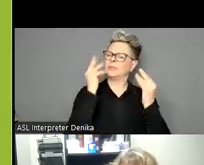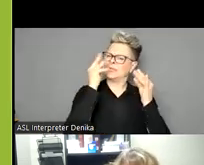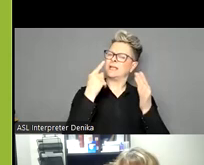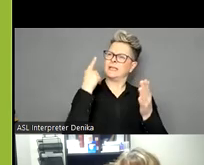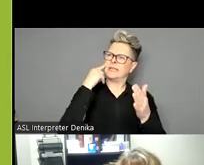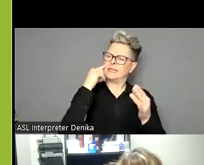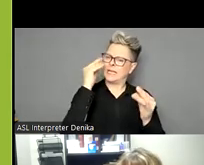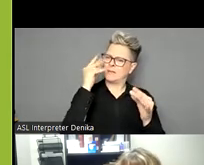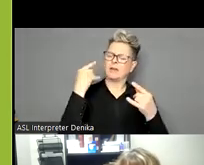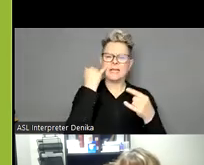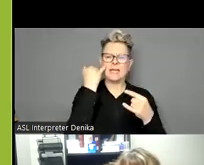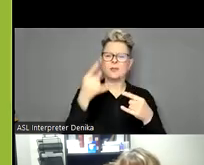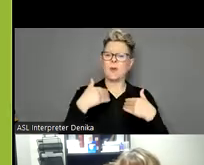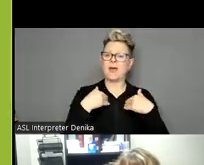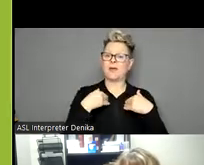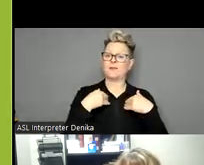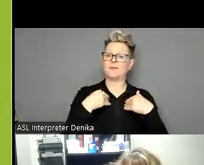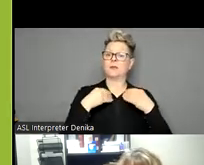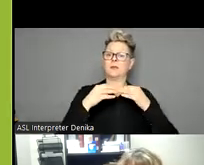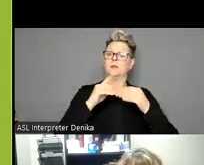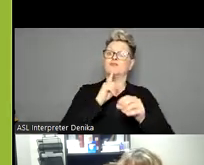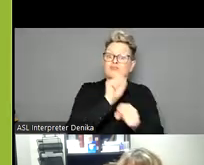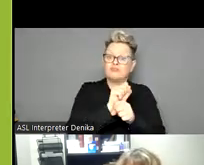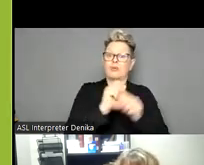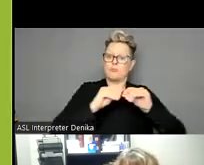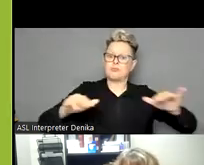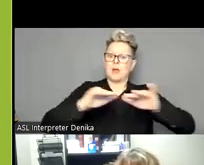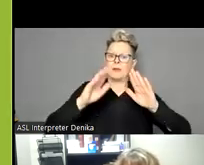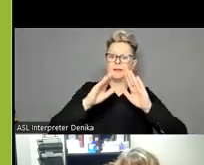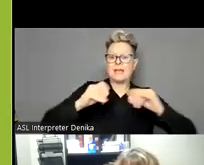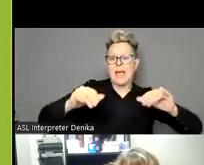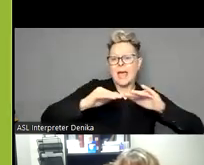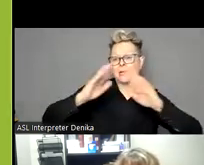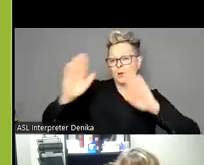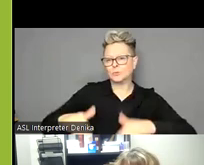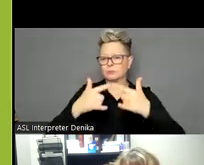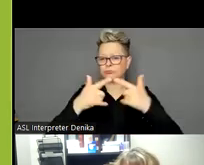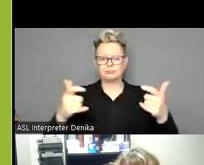have real property, so land and houses. And I'd also like to